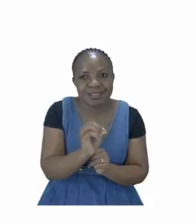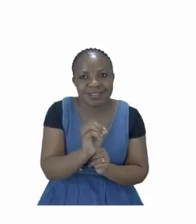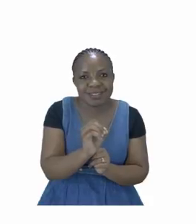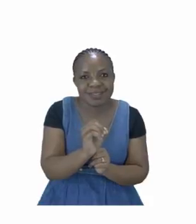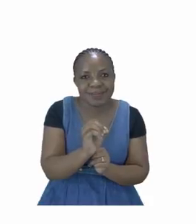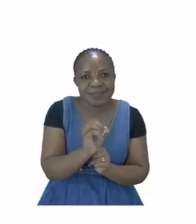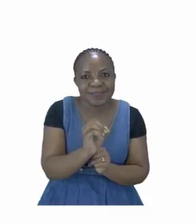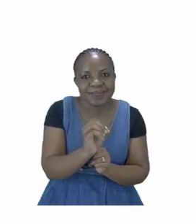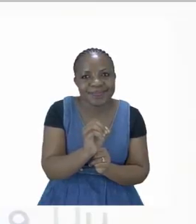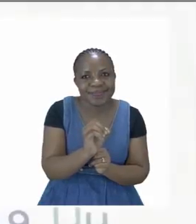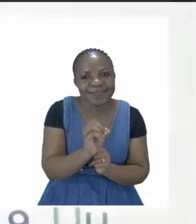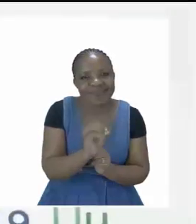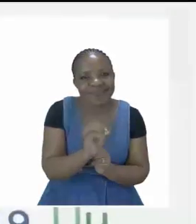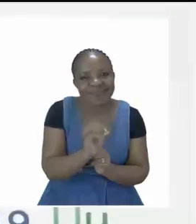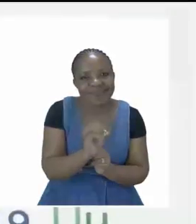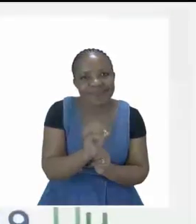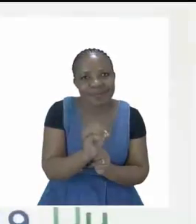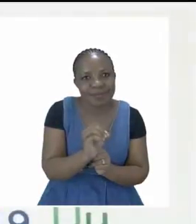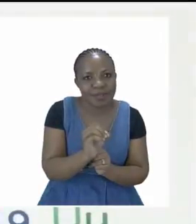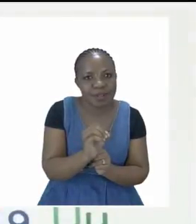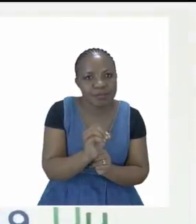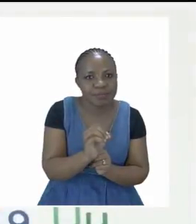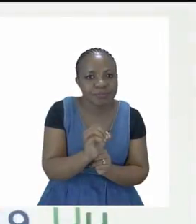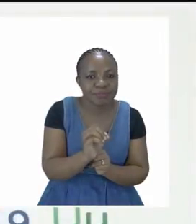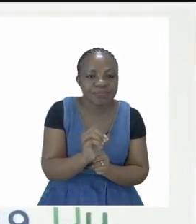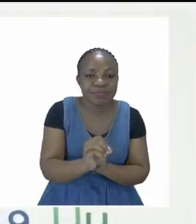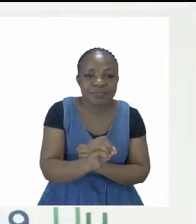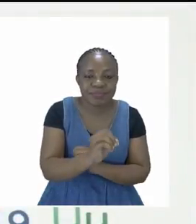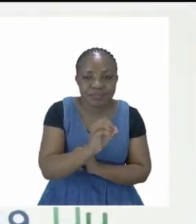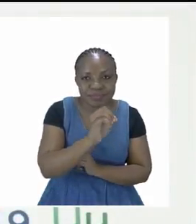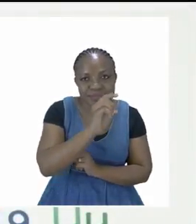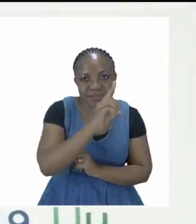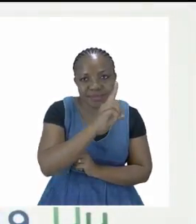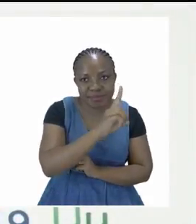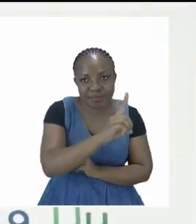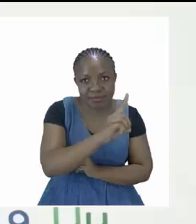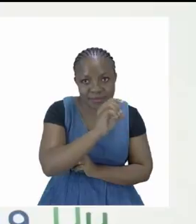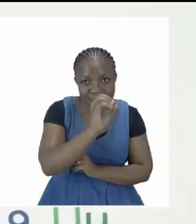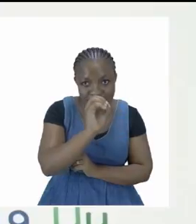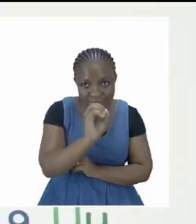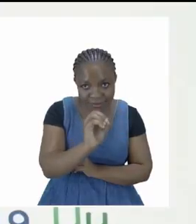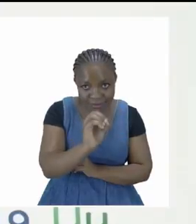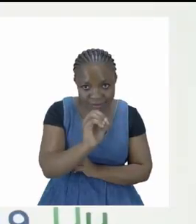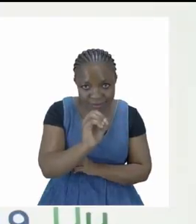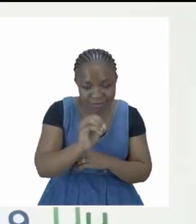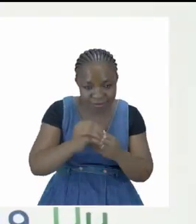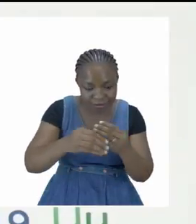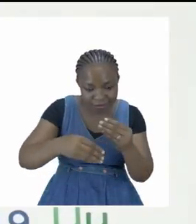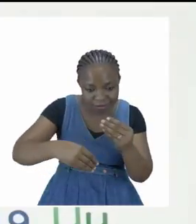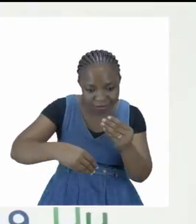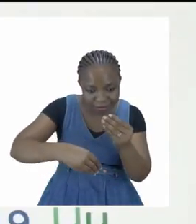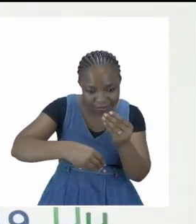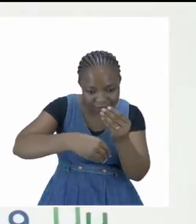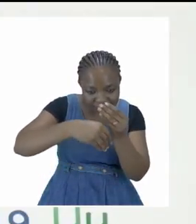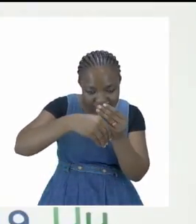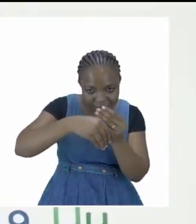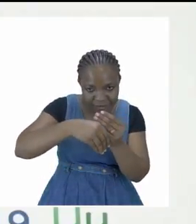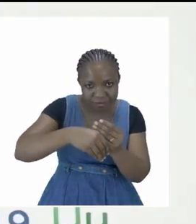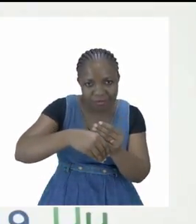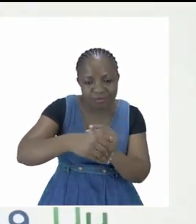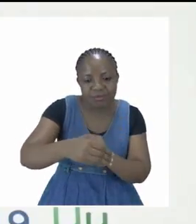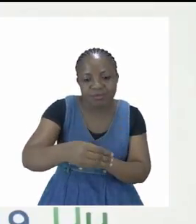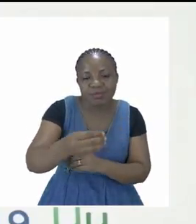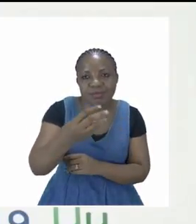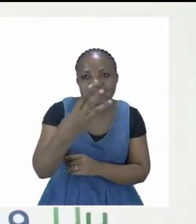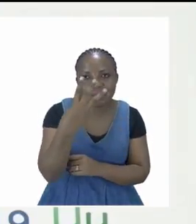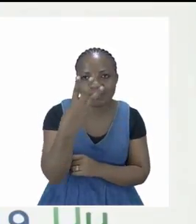So for the first counters, we are going to need 3. So I have my 3 counters here,